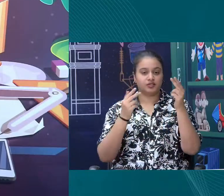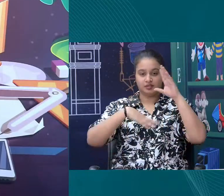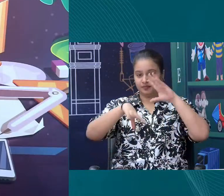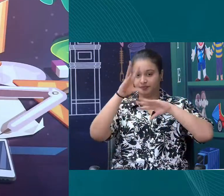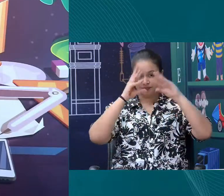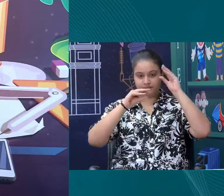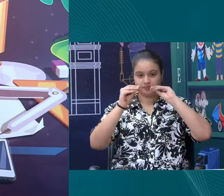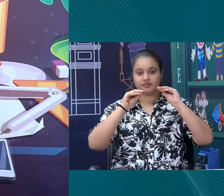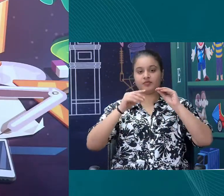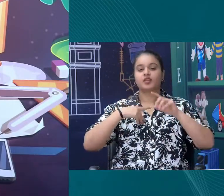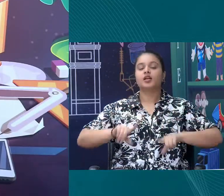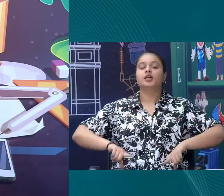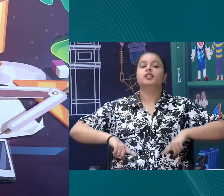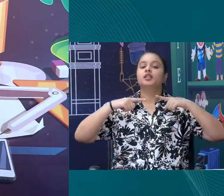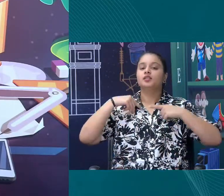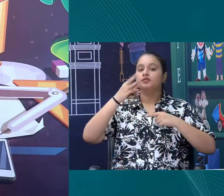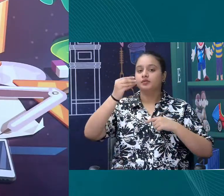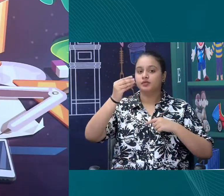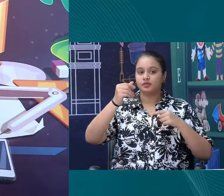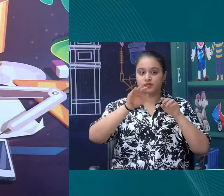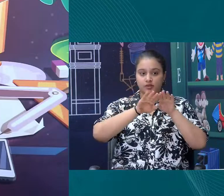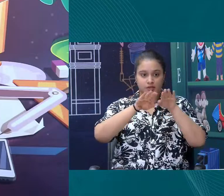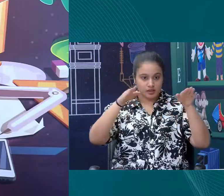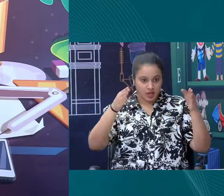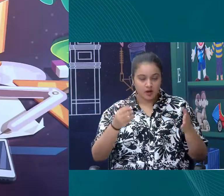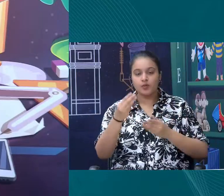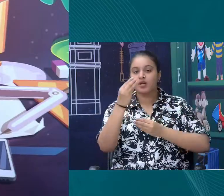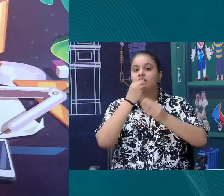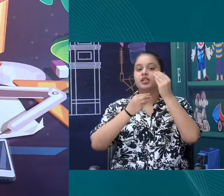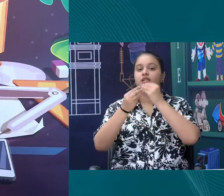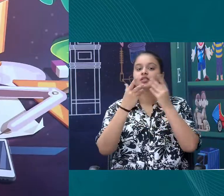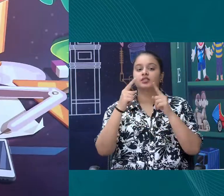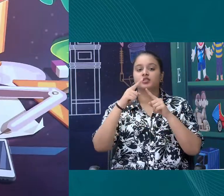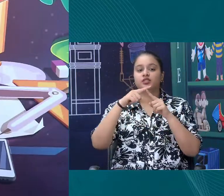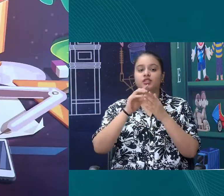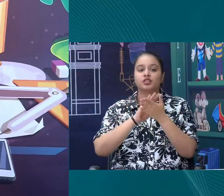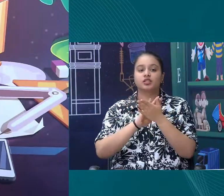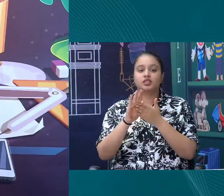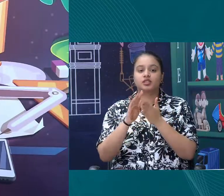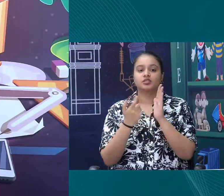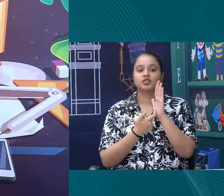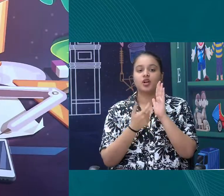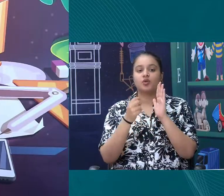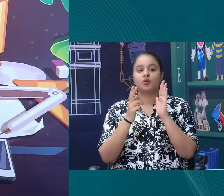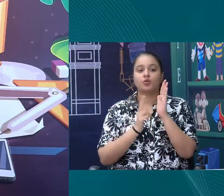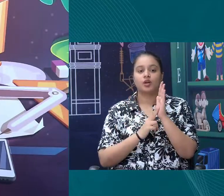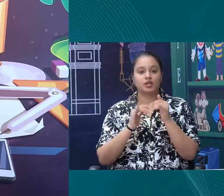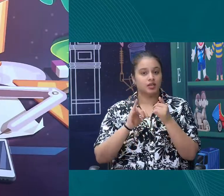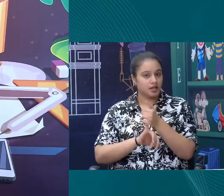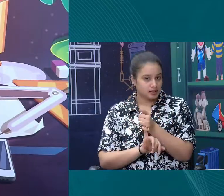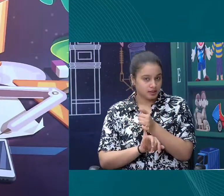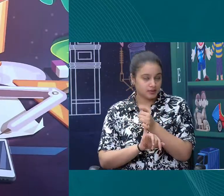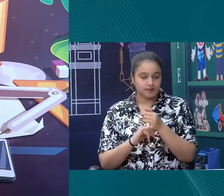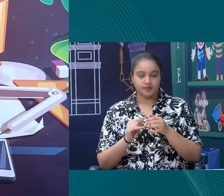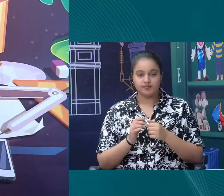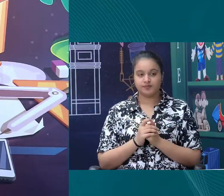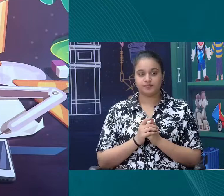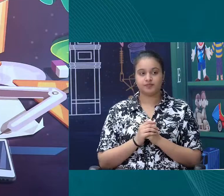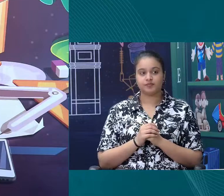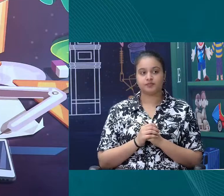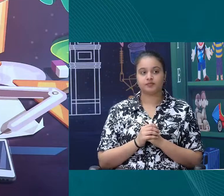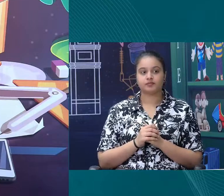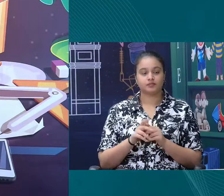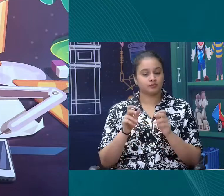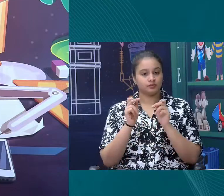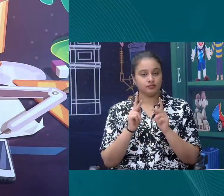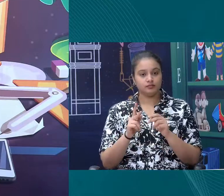lives on the sand, eats thorns and says, "Hump, hump, hump."